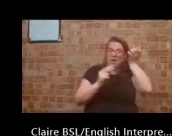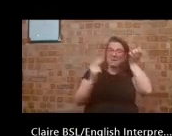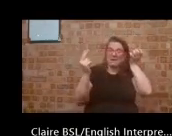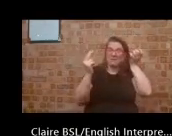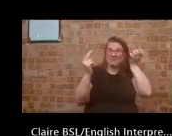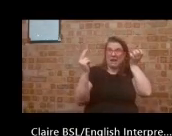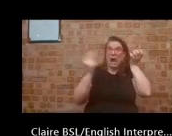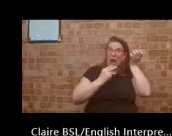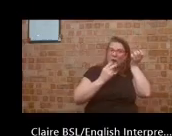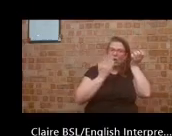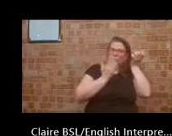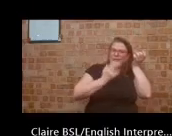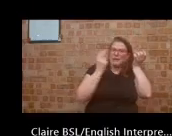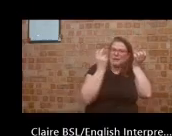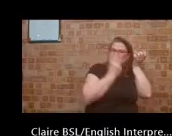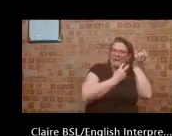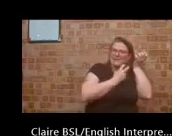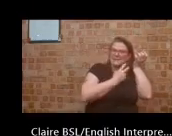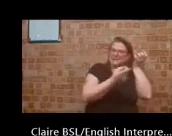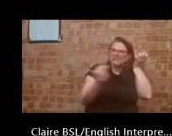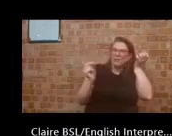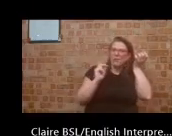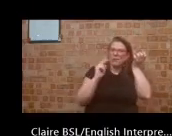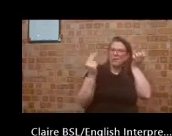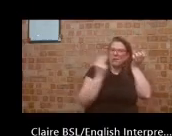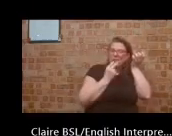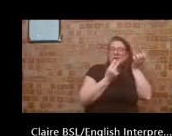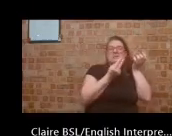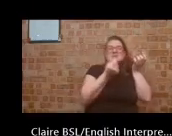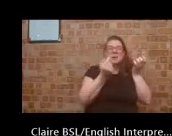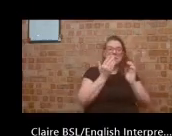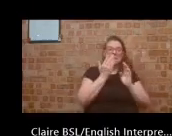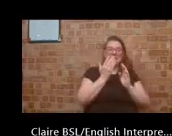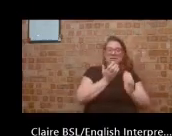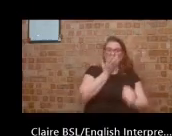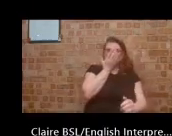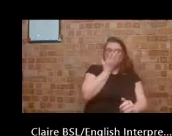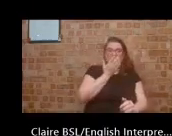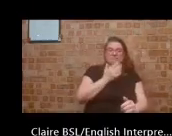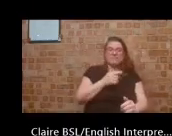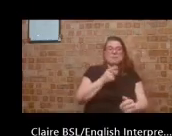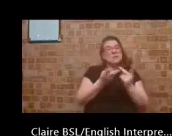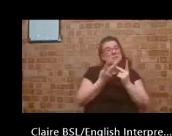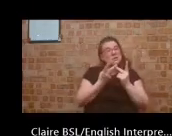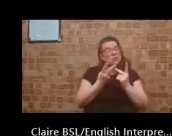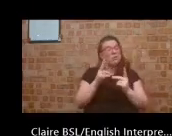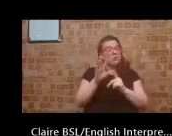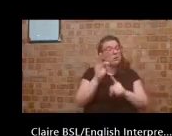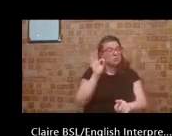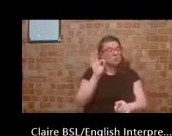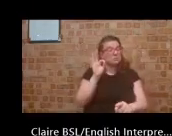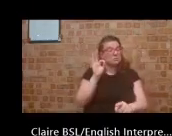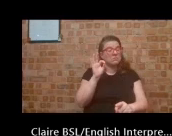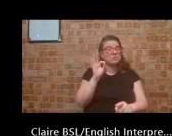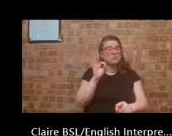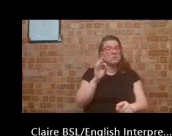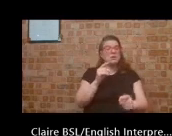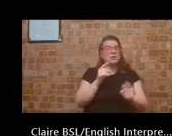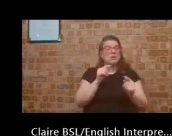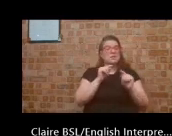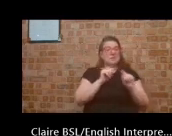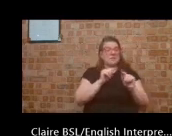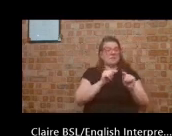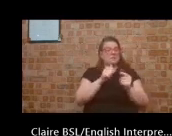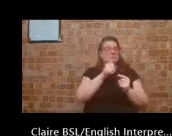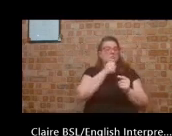blind. So some people may or may not want to do that, but that is another option, and that's where screen curtain comes in